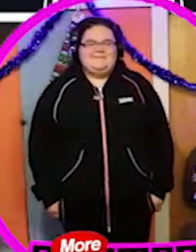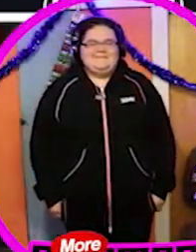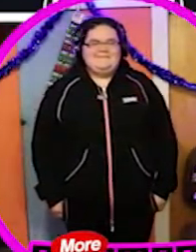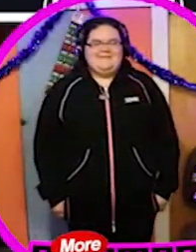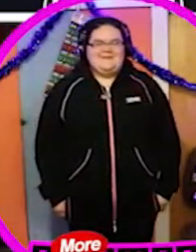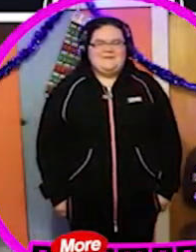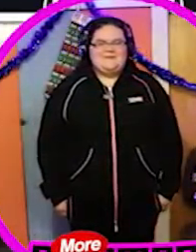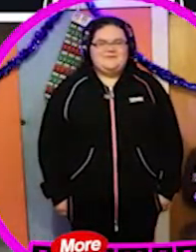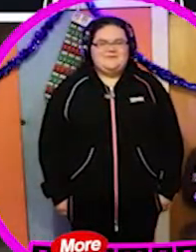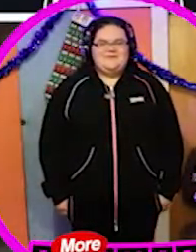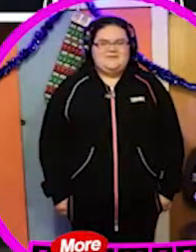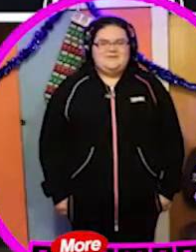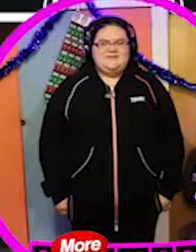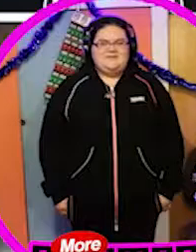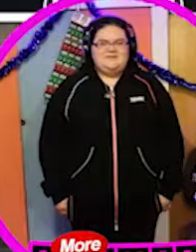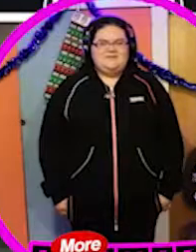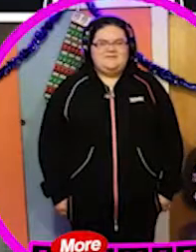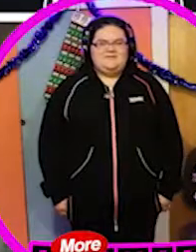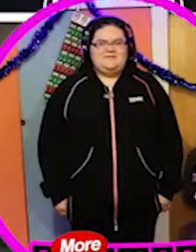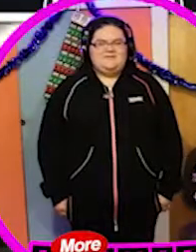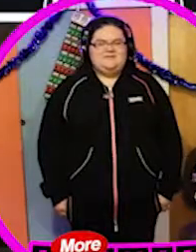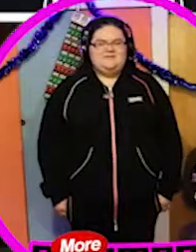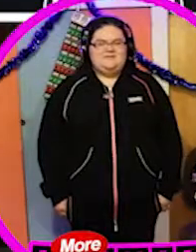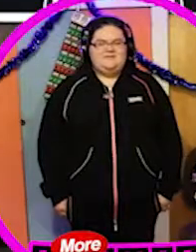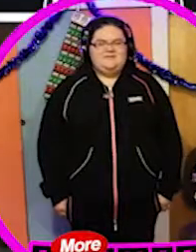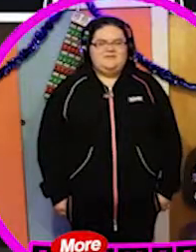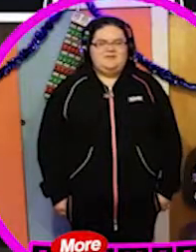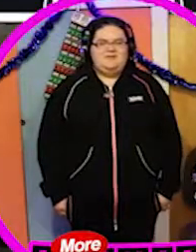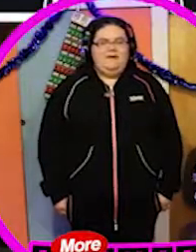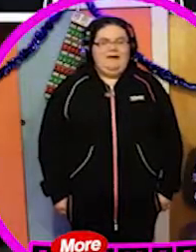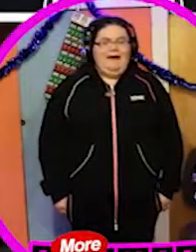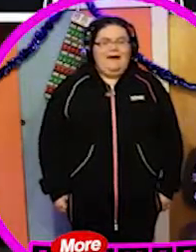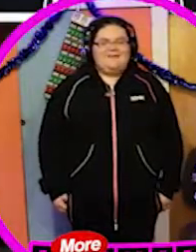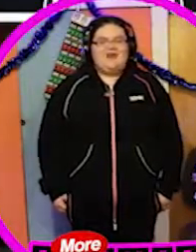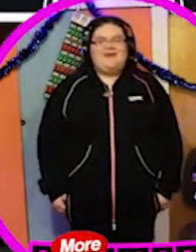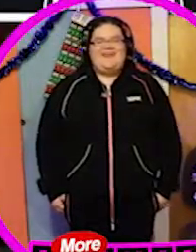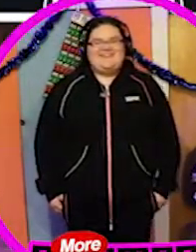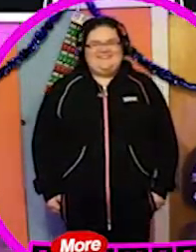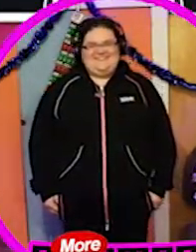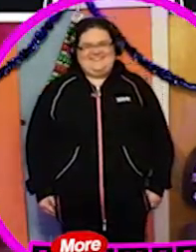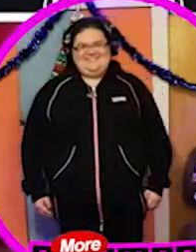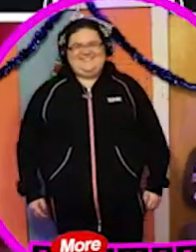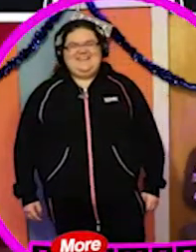you're going. Oh, you're brave, bro. Wait, you need to watch. I need to watch. Okay. Hey, yo, right.